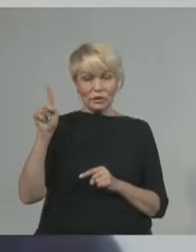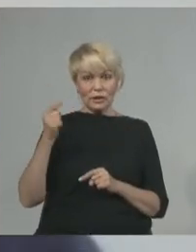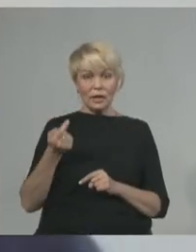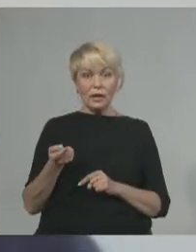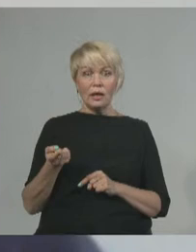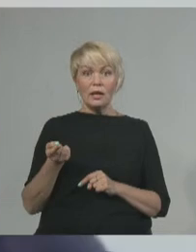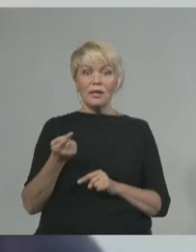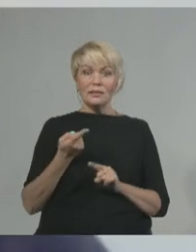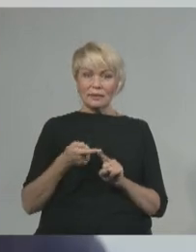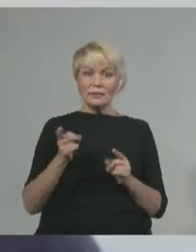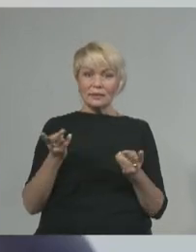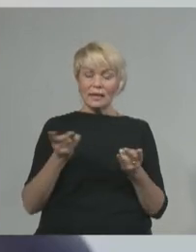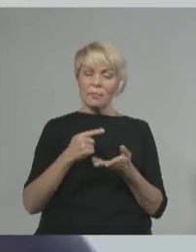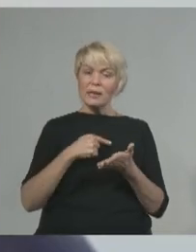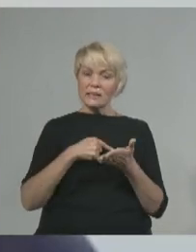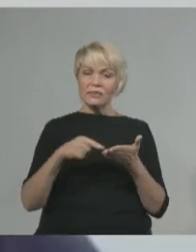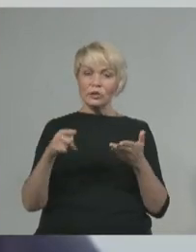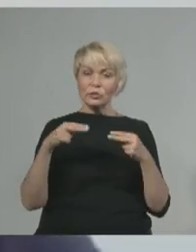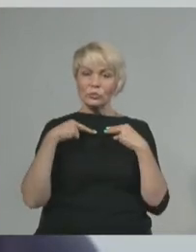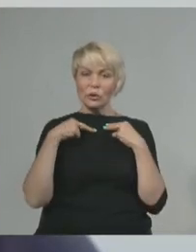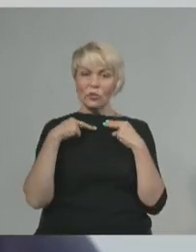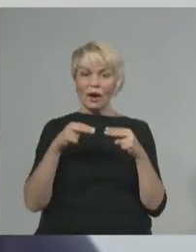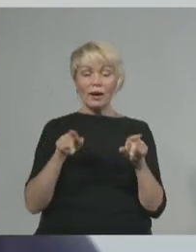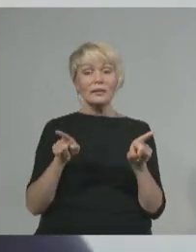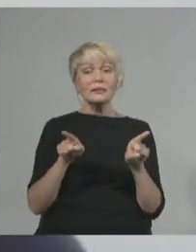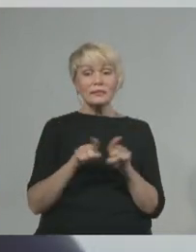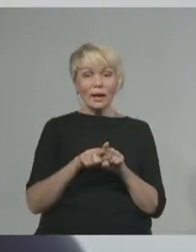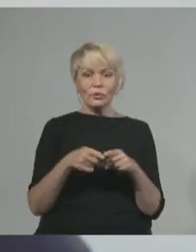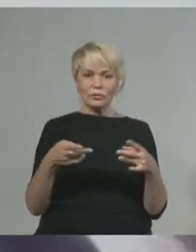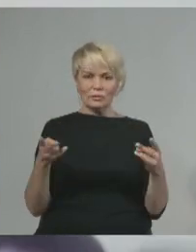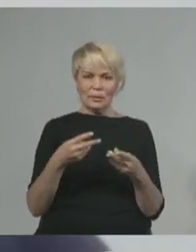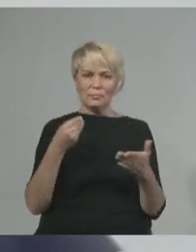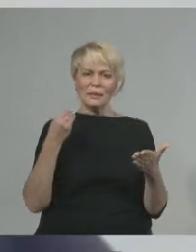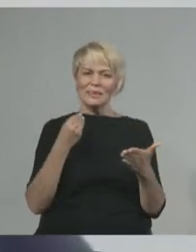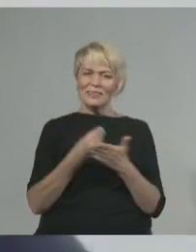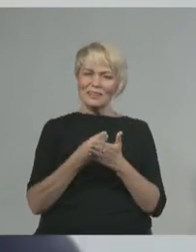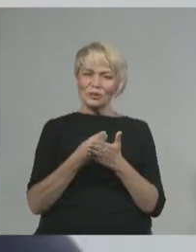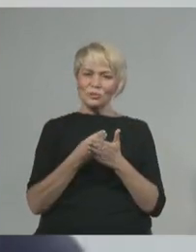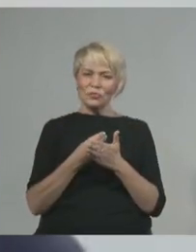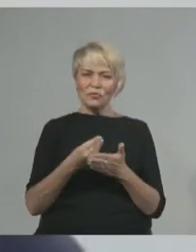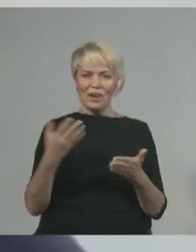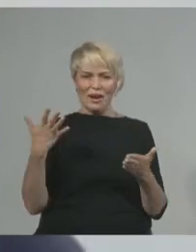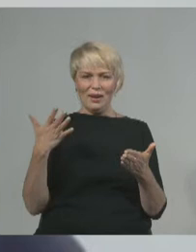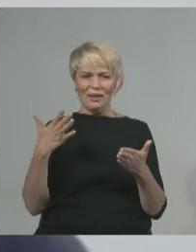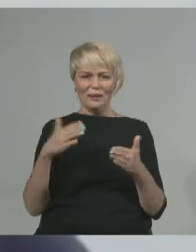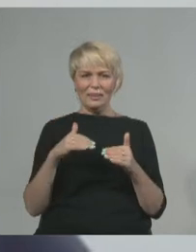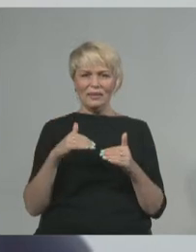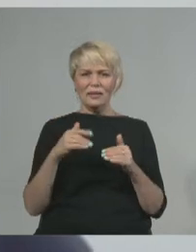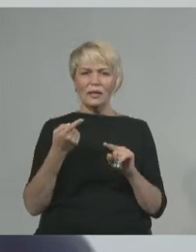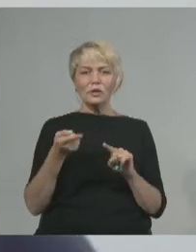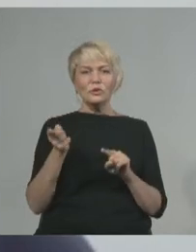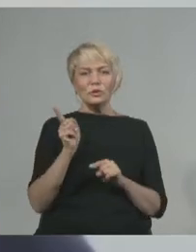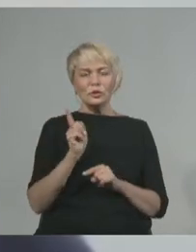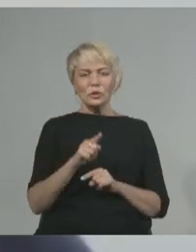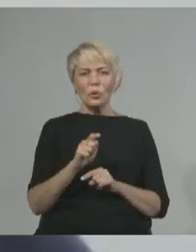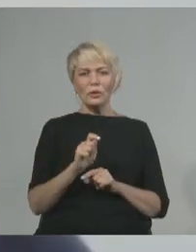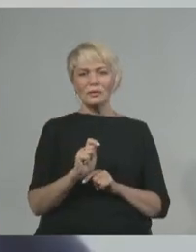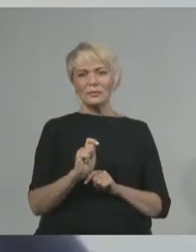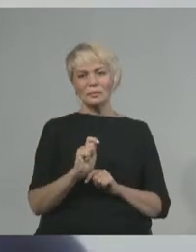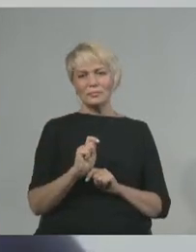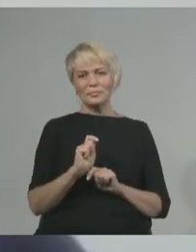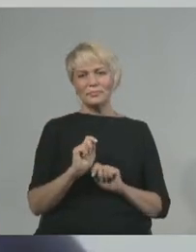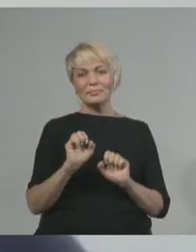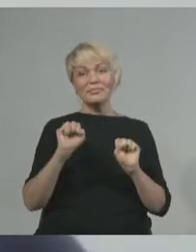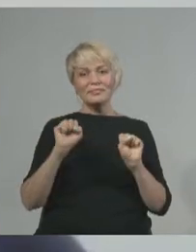think that we have to value the the the microphone that social media amplification that that gives us the